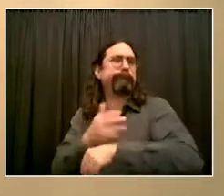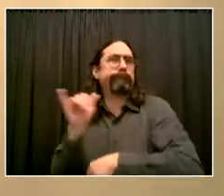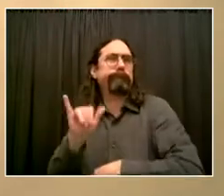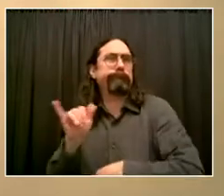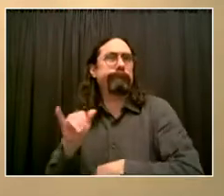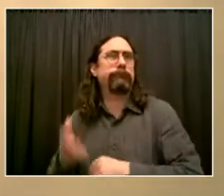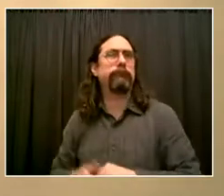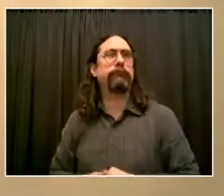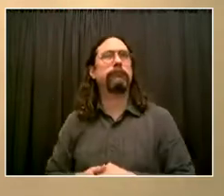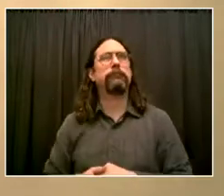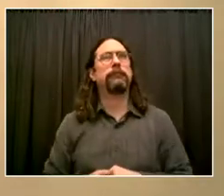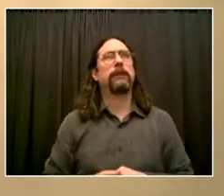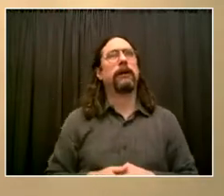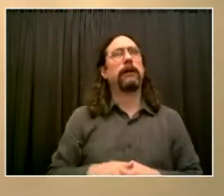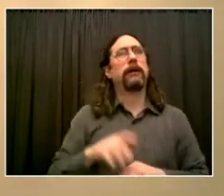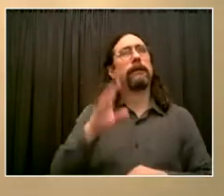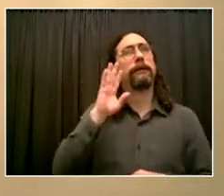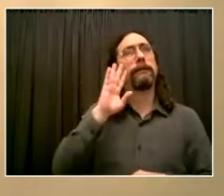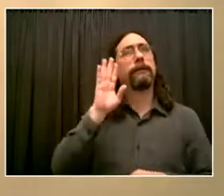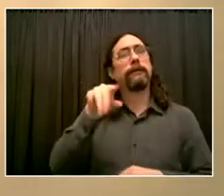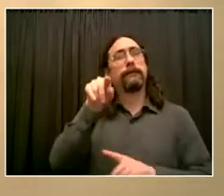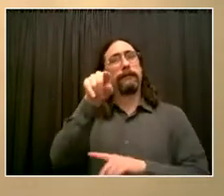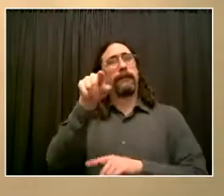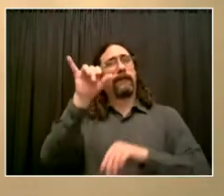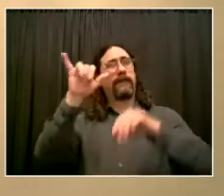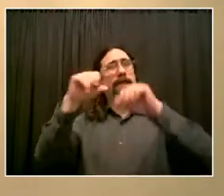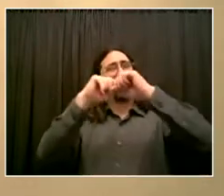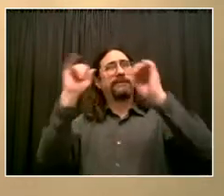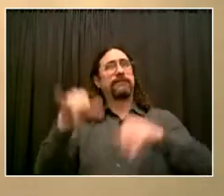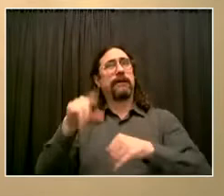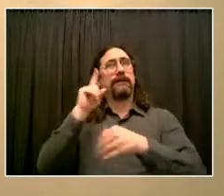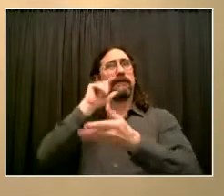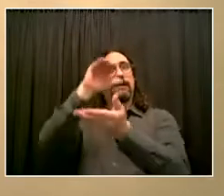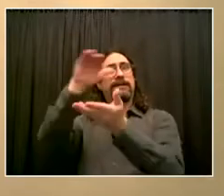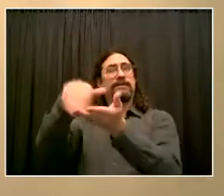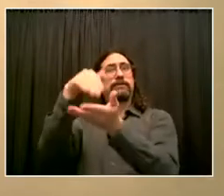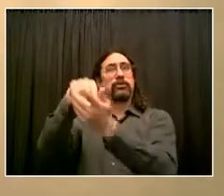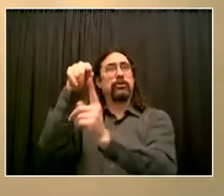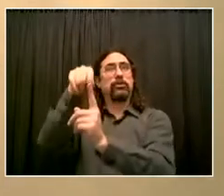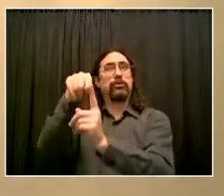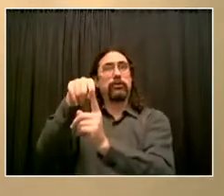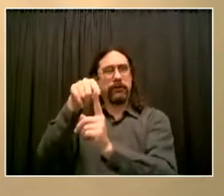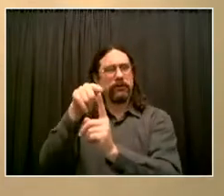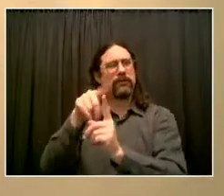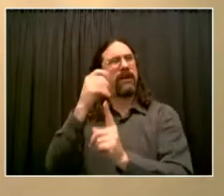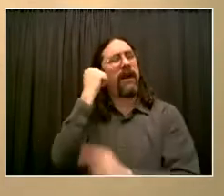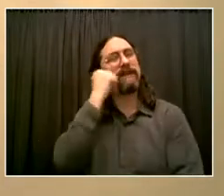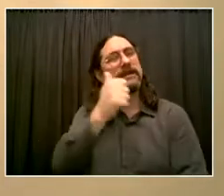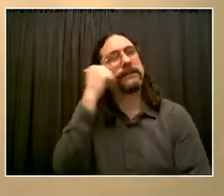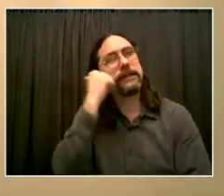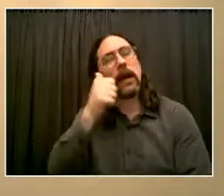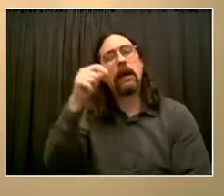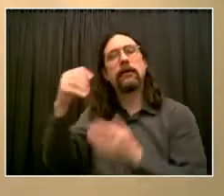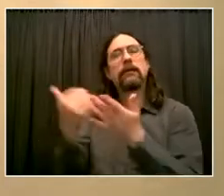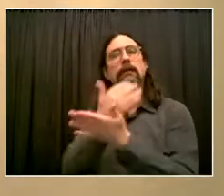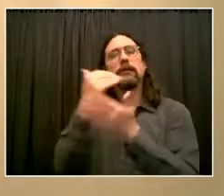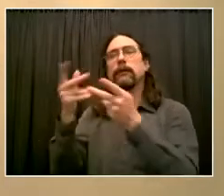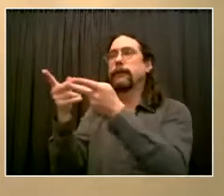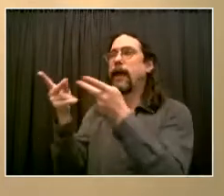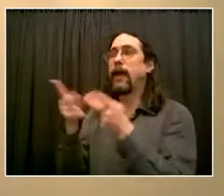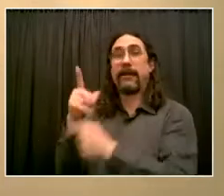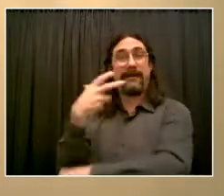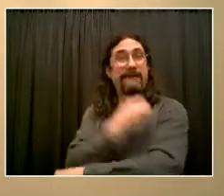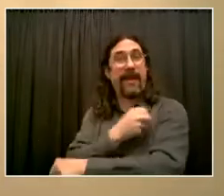central scheduling platform that our IT colleagues have been able to build. And that really does